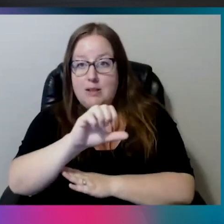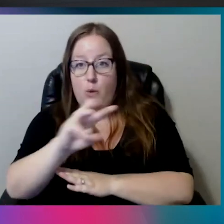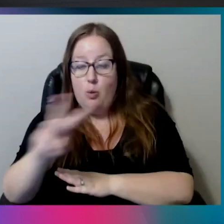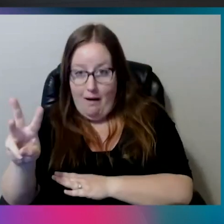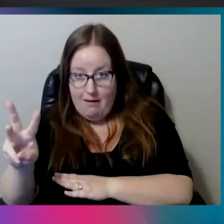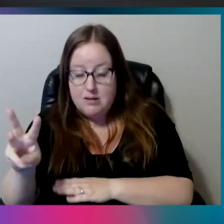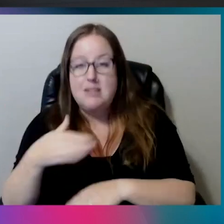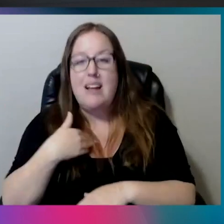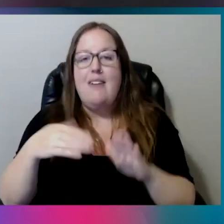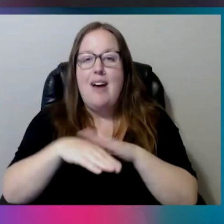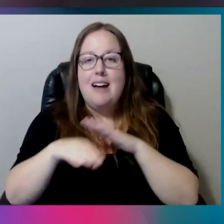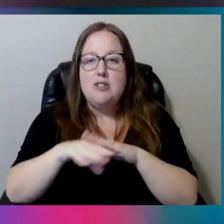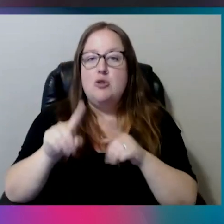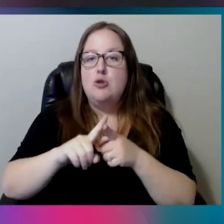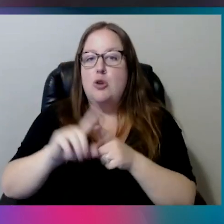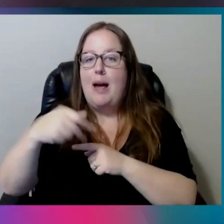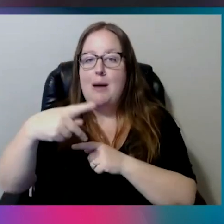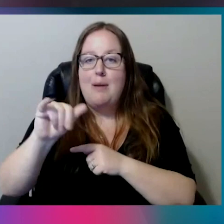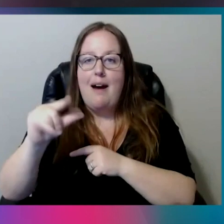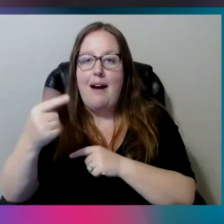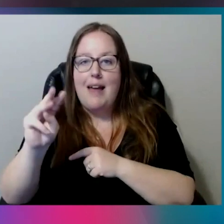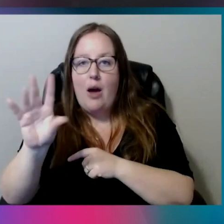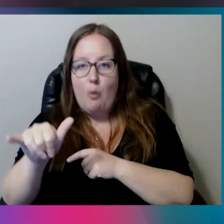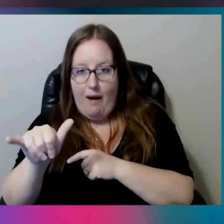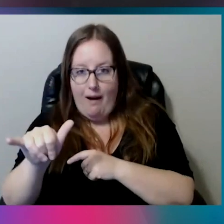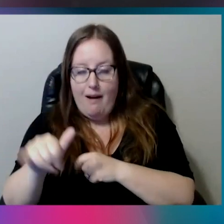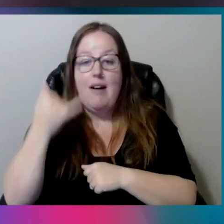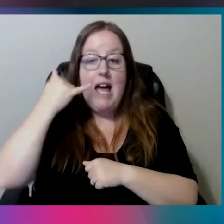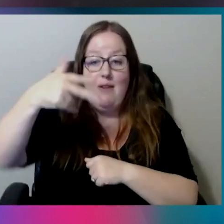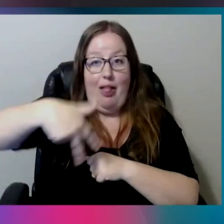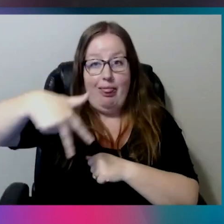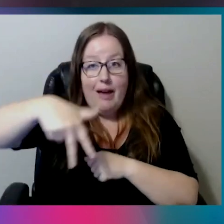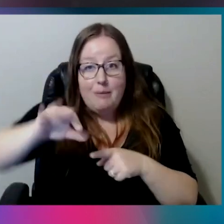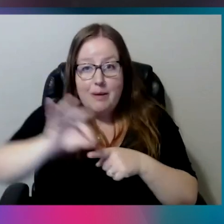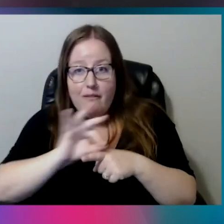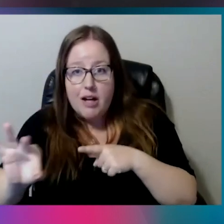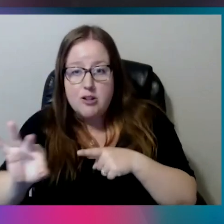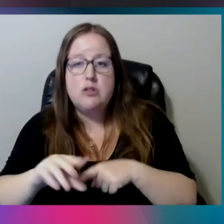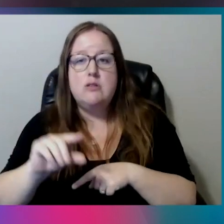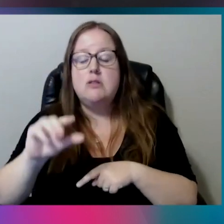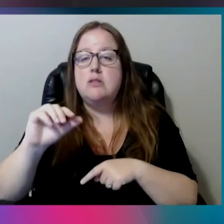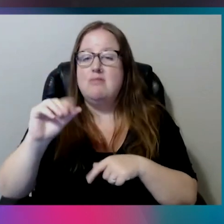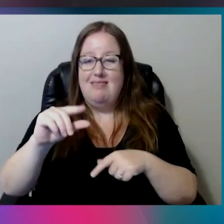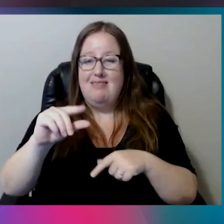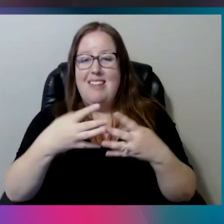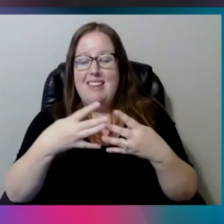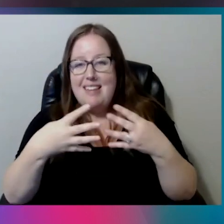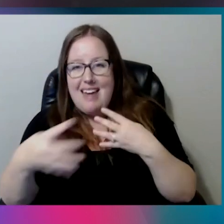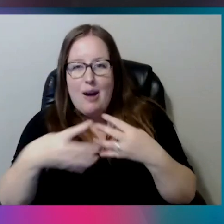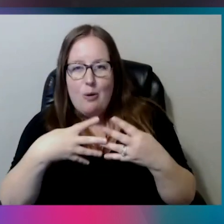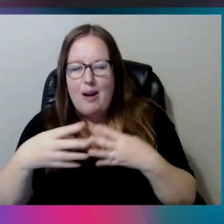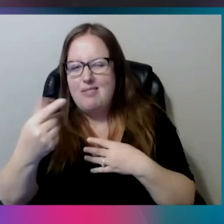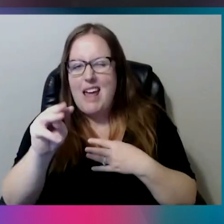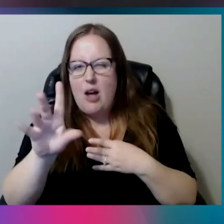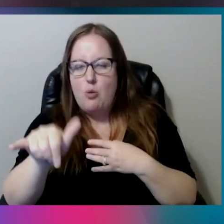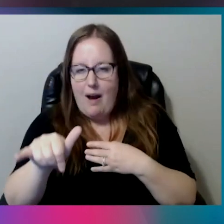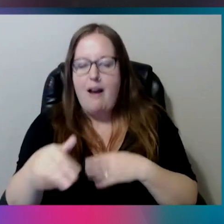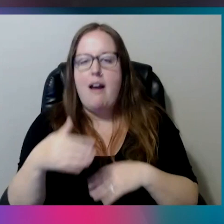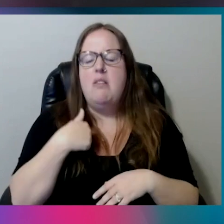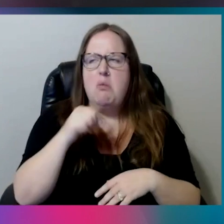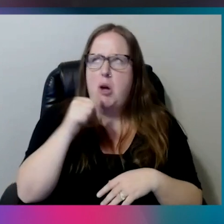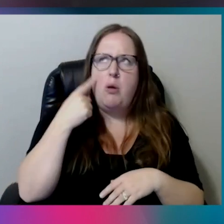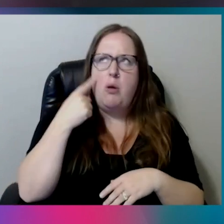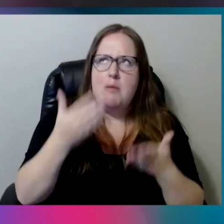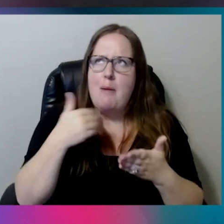API gateways. So if I'm fronting Lambda functions or containers with an API gateway, I can work with the gateways here. I don't actually think I have any. I've got a tiny one